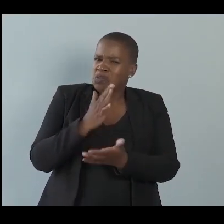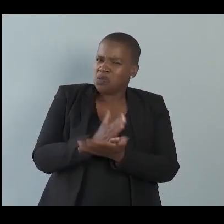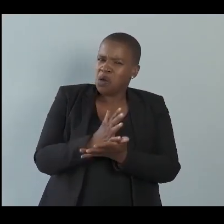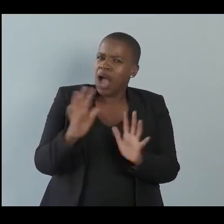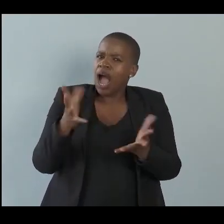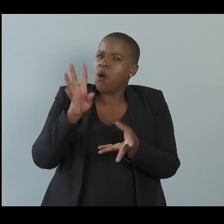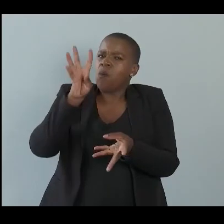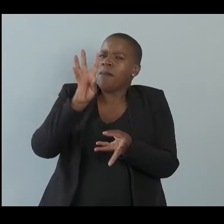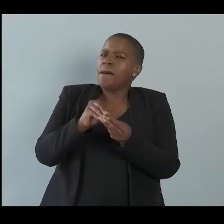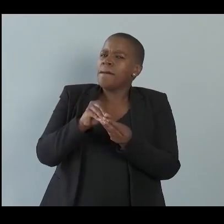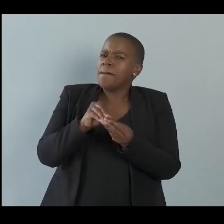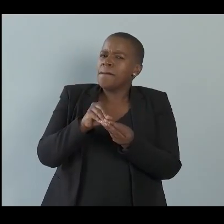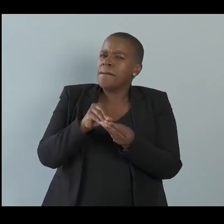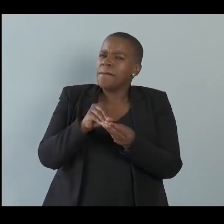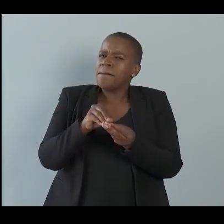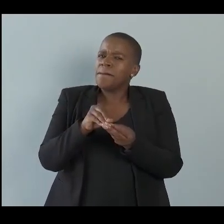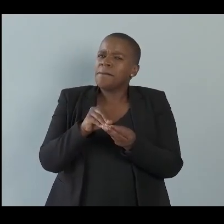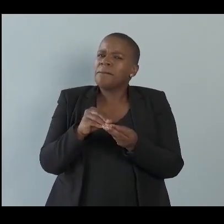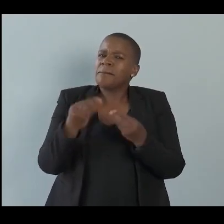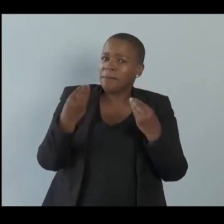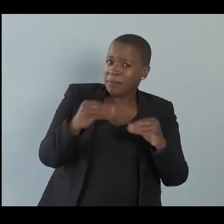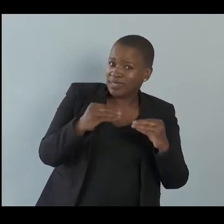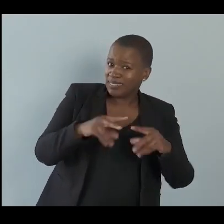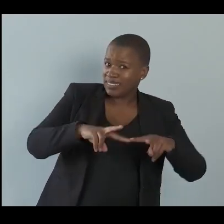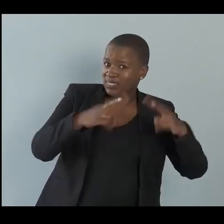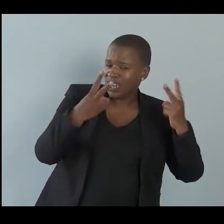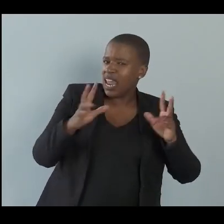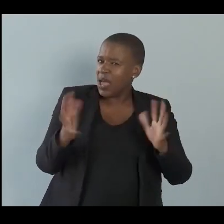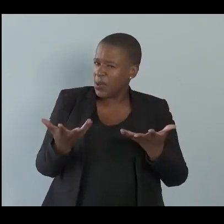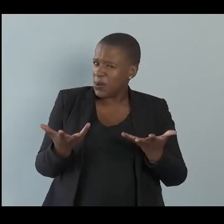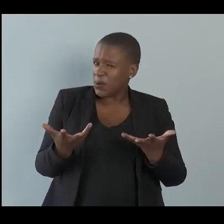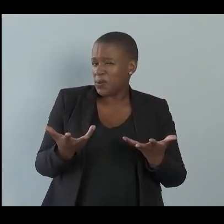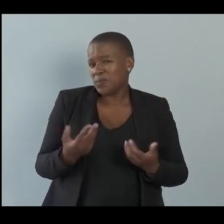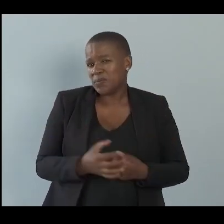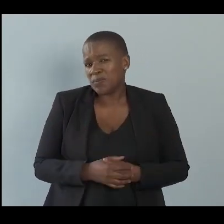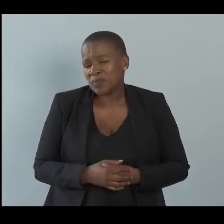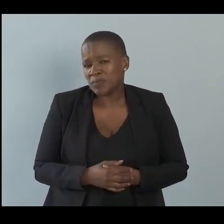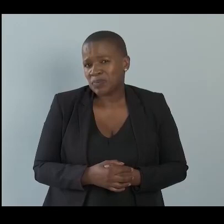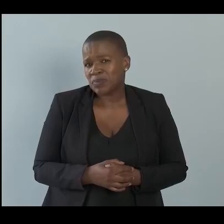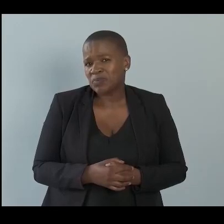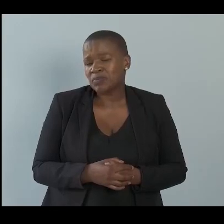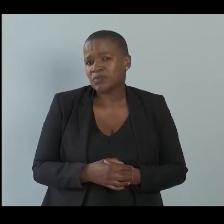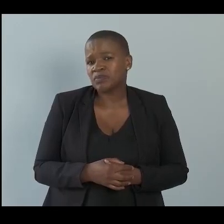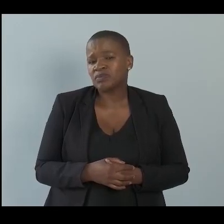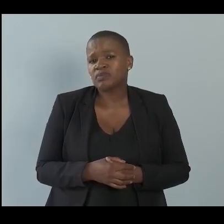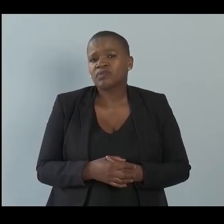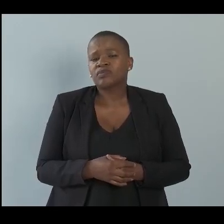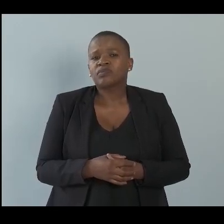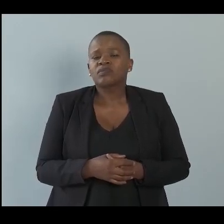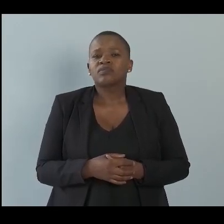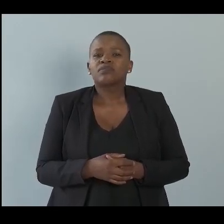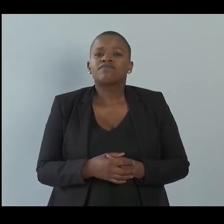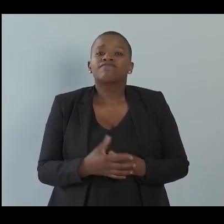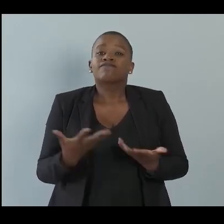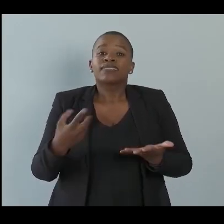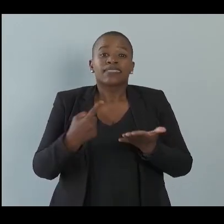to be the same. We manage our business differently. Yeah, I mean, we're going to discuss with everybody